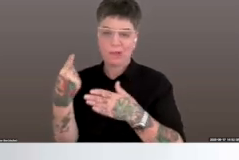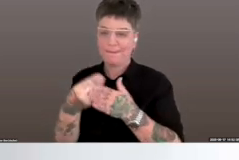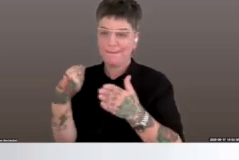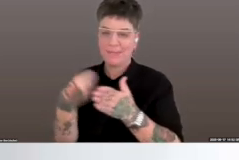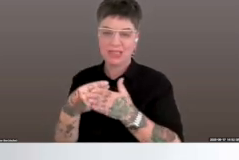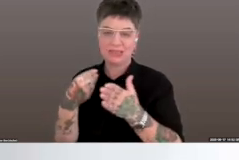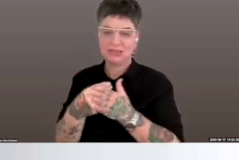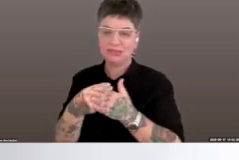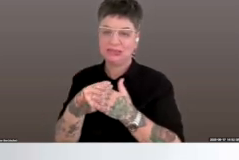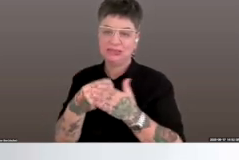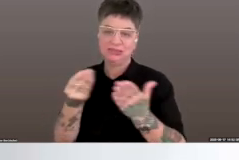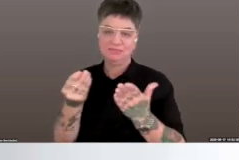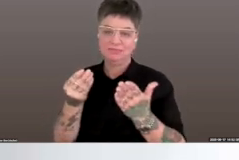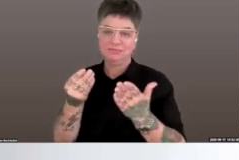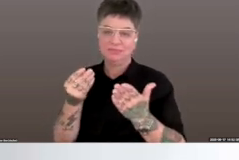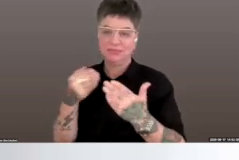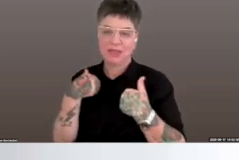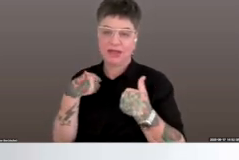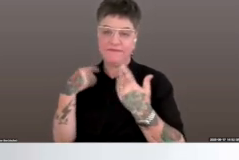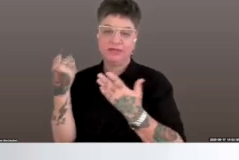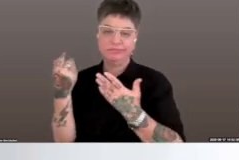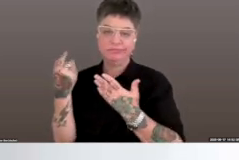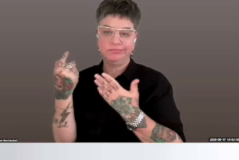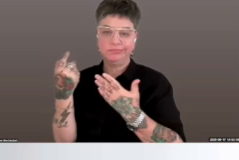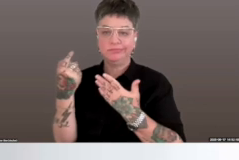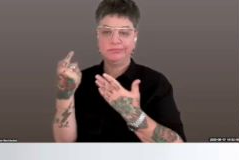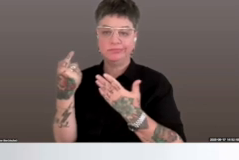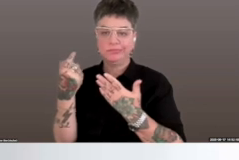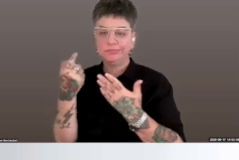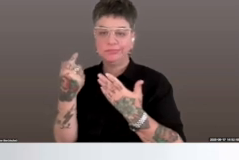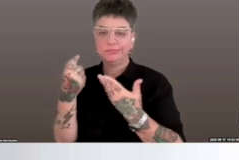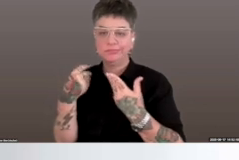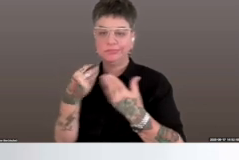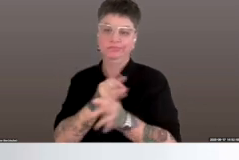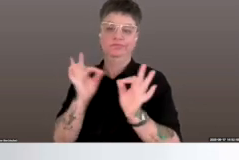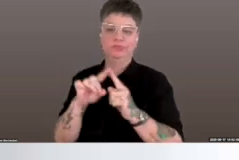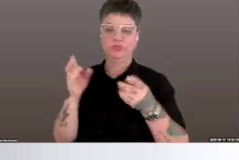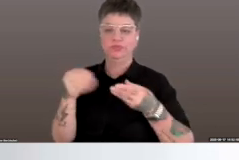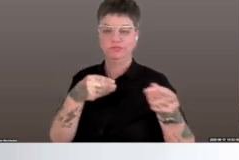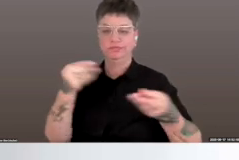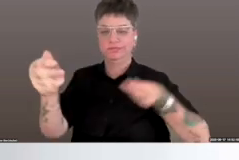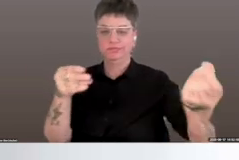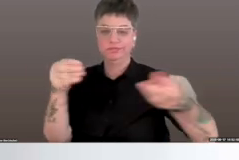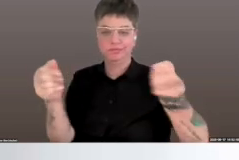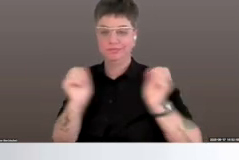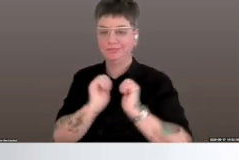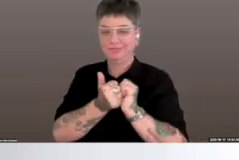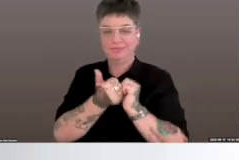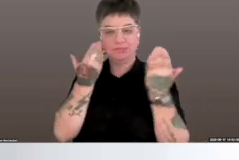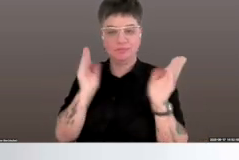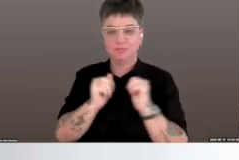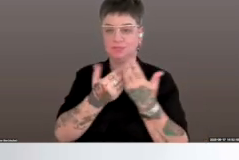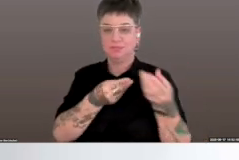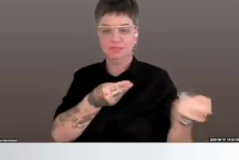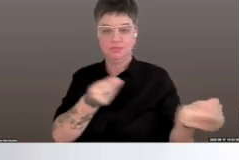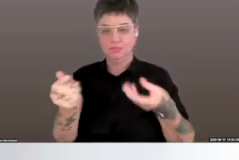any discretion in how we use it. We haven't finalized exactly how we're going to distribute those $35 million, but we do know that we want